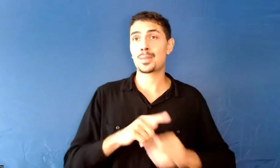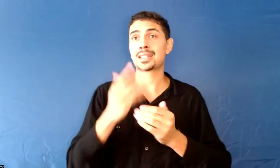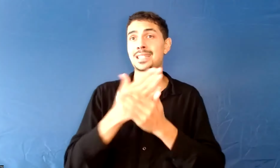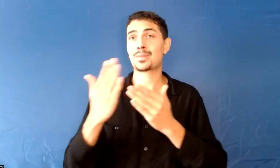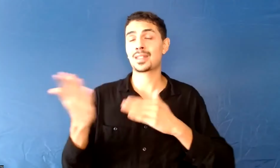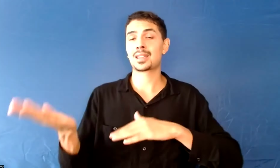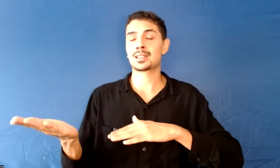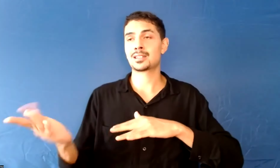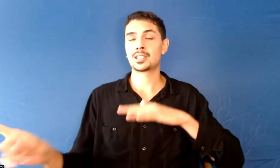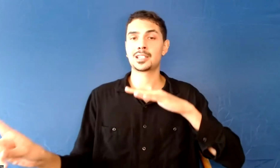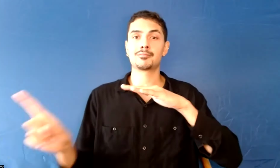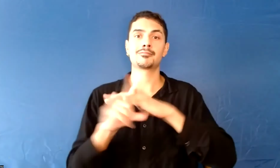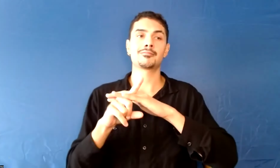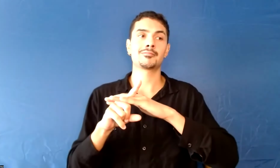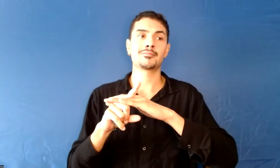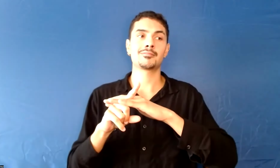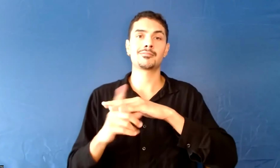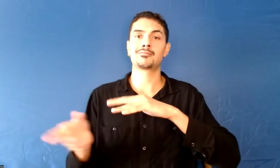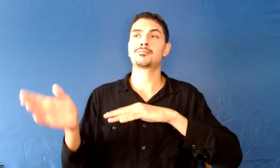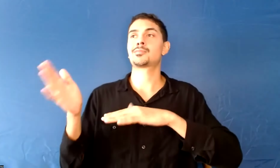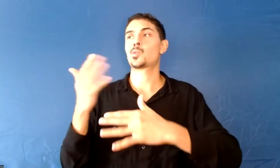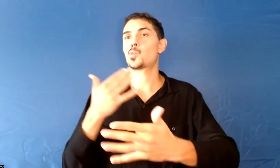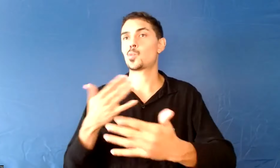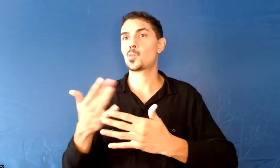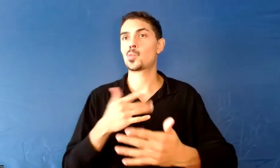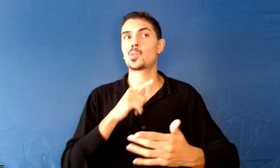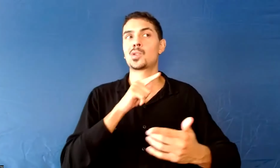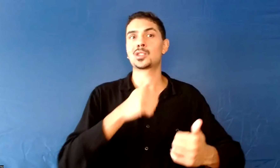surface where you realize that the survivor has also done harm as well.